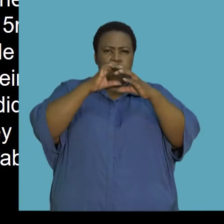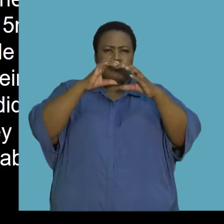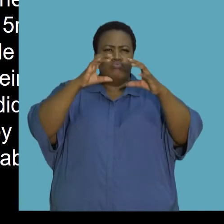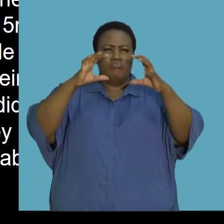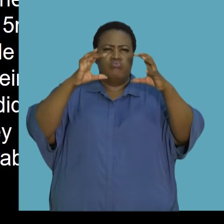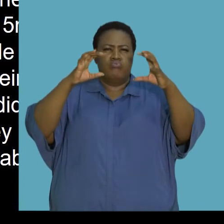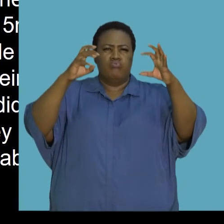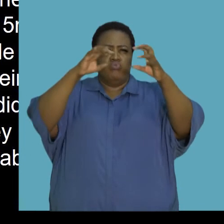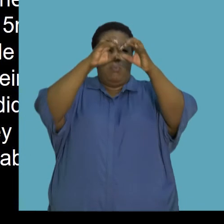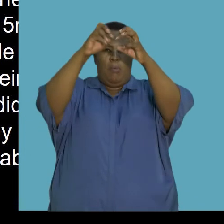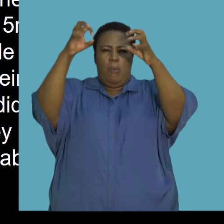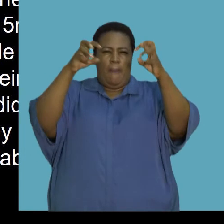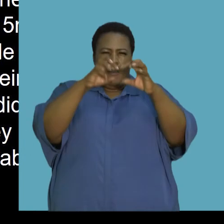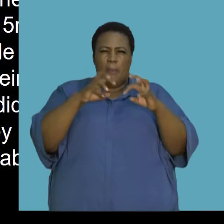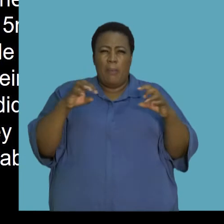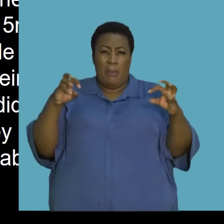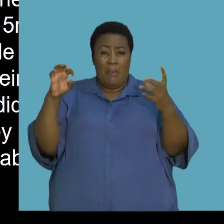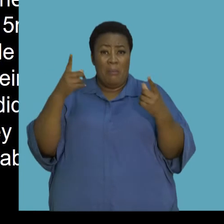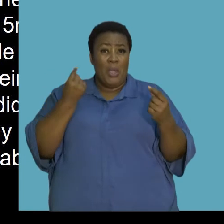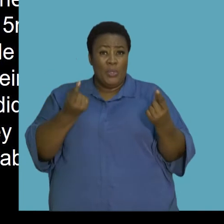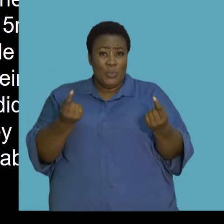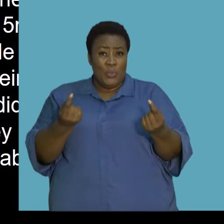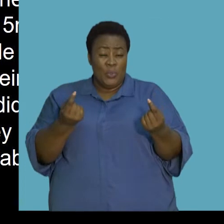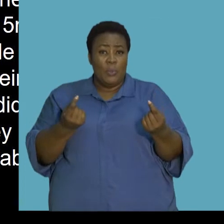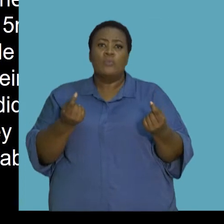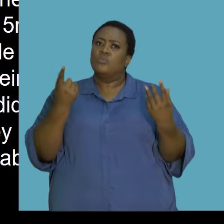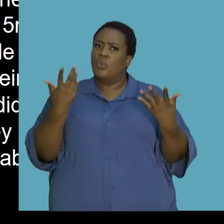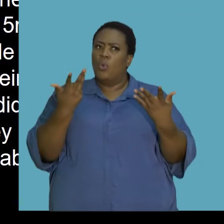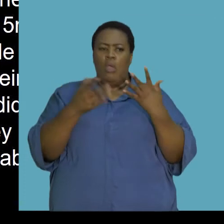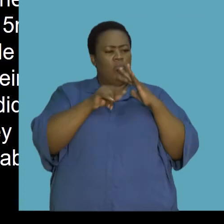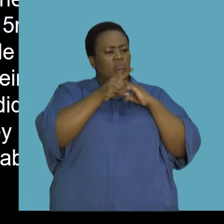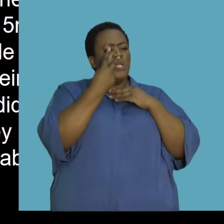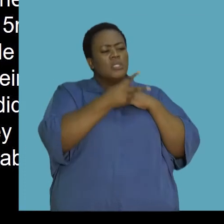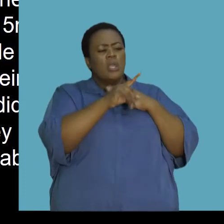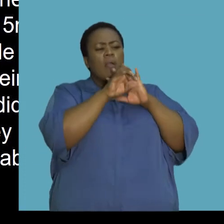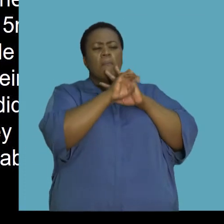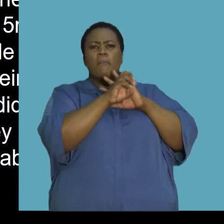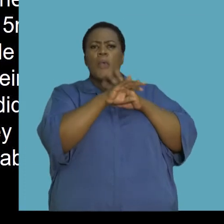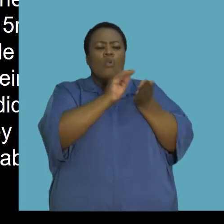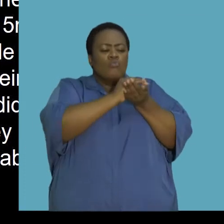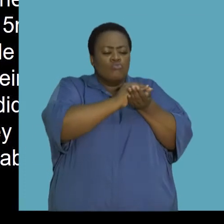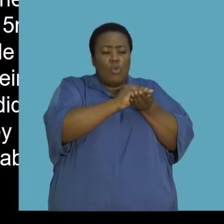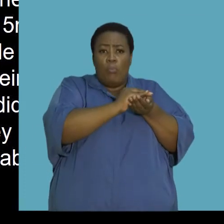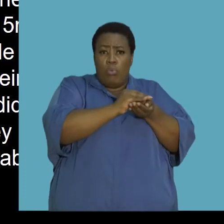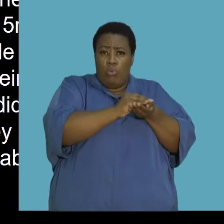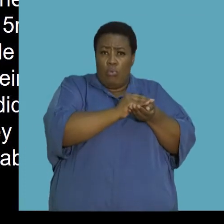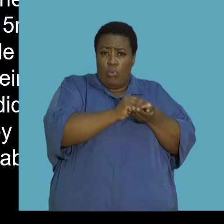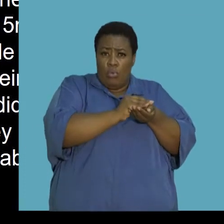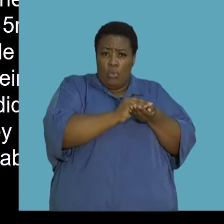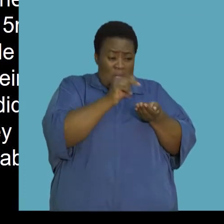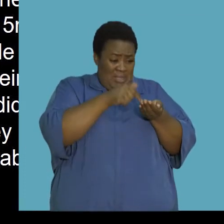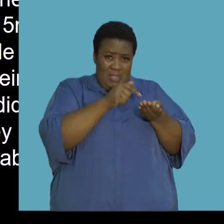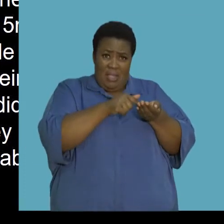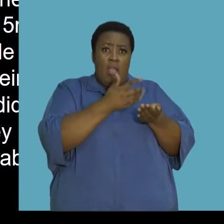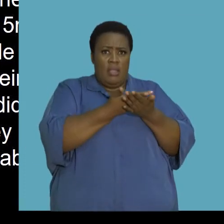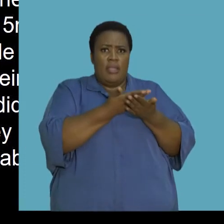that some Super Bubble soap at the sale mart, the ads claim that the Super Bubble soap will produce